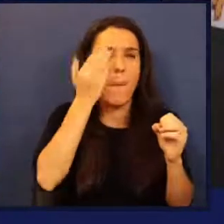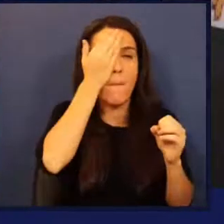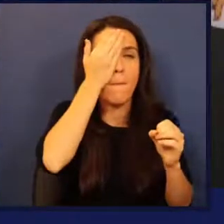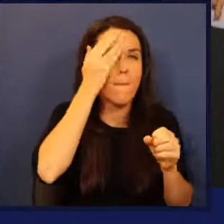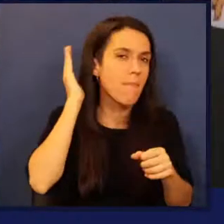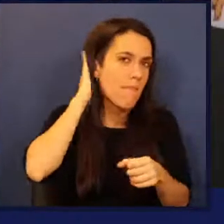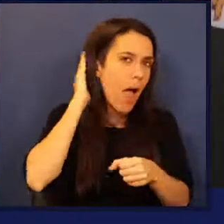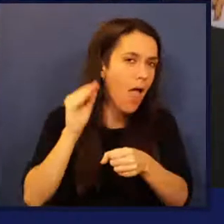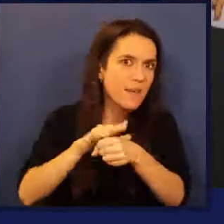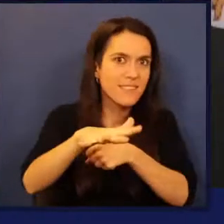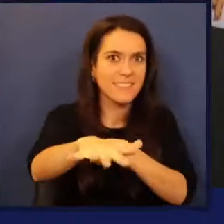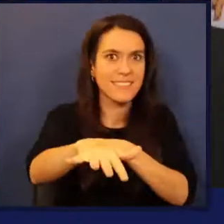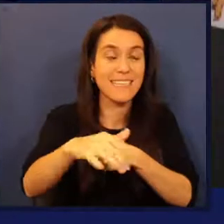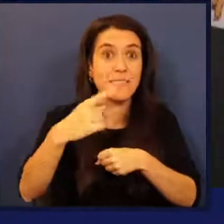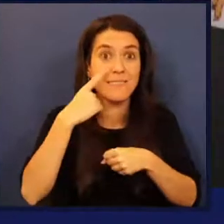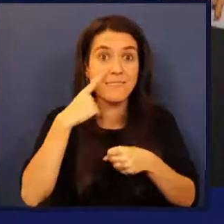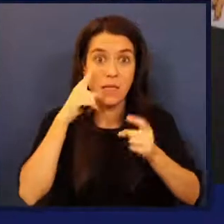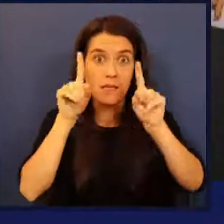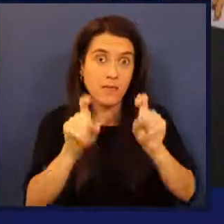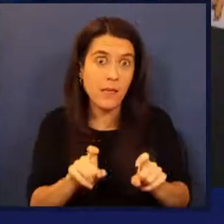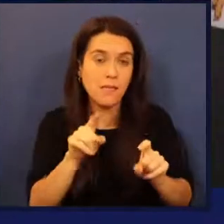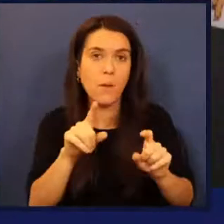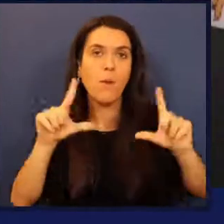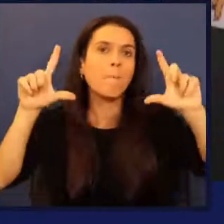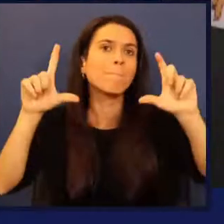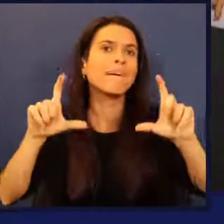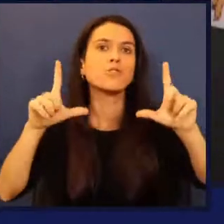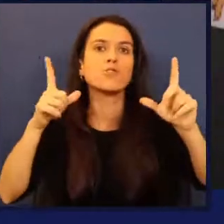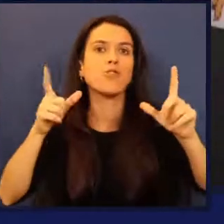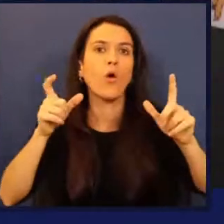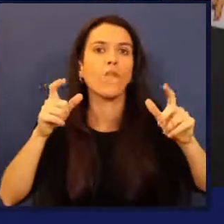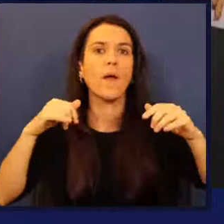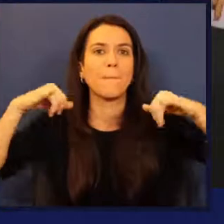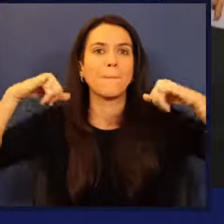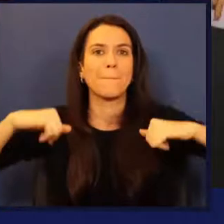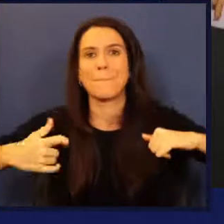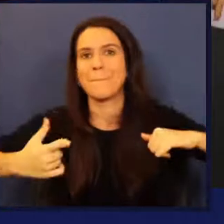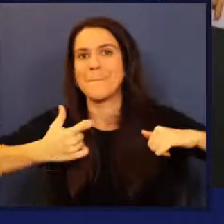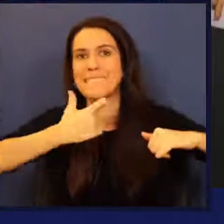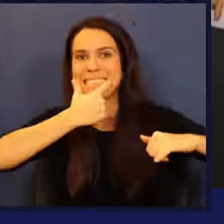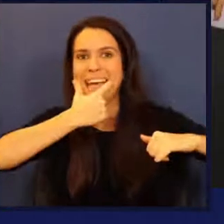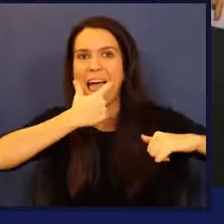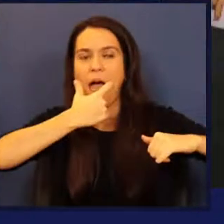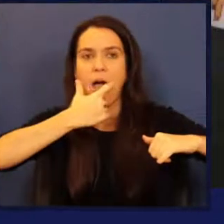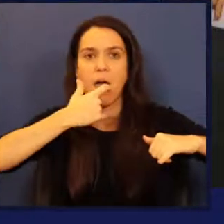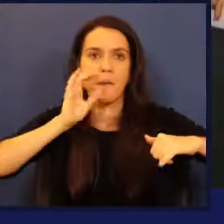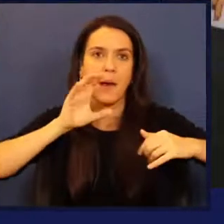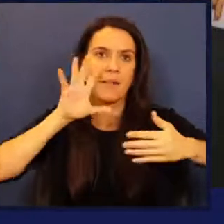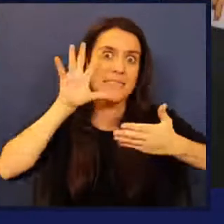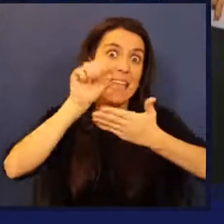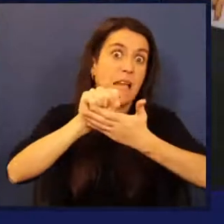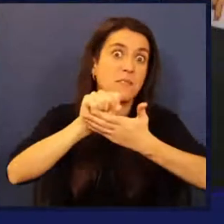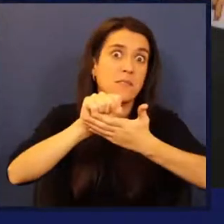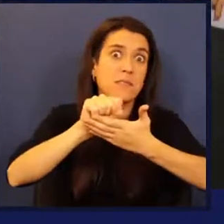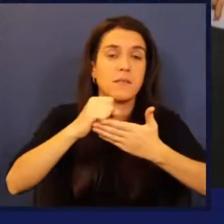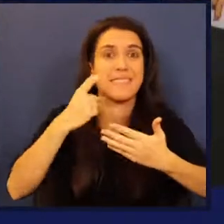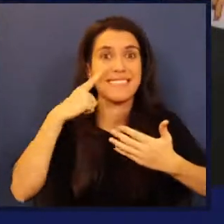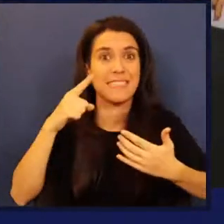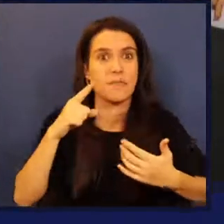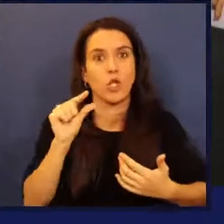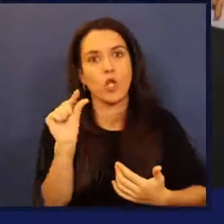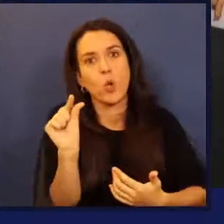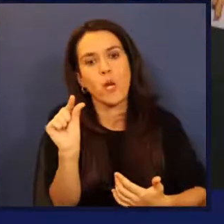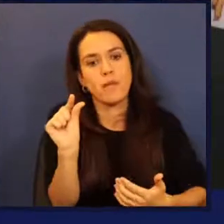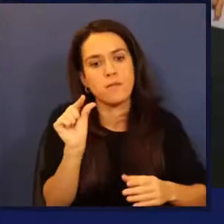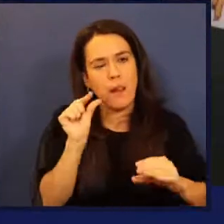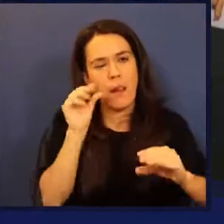in the pipeline and say, here's a picture of a pizza and it should guess none, right? Maybe just put that as a unit test as part